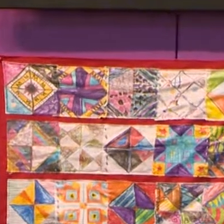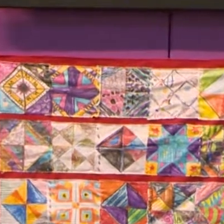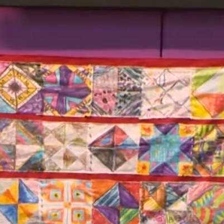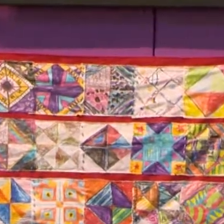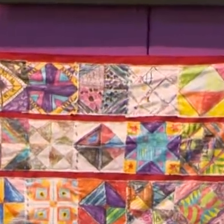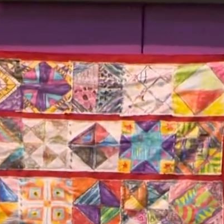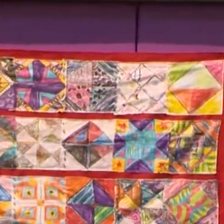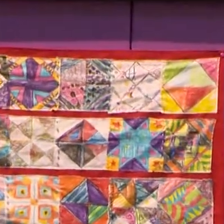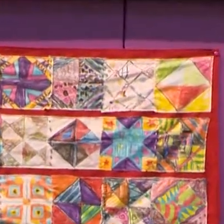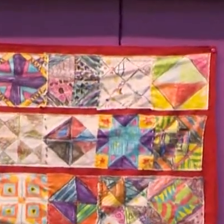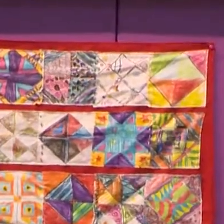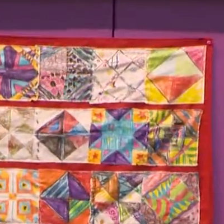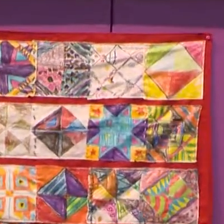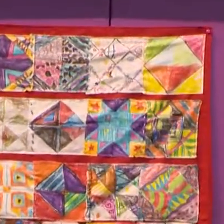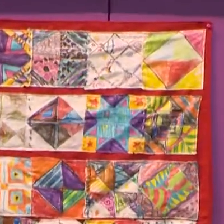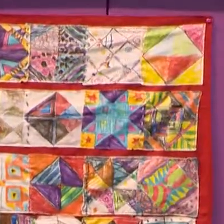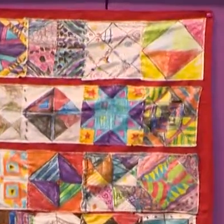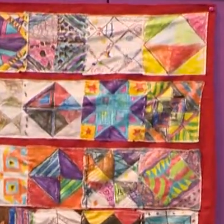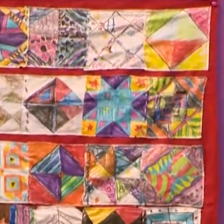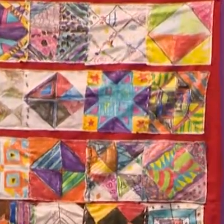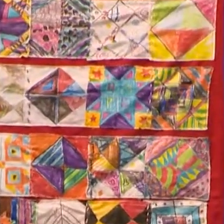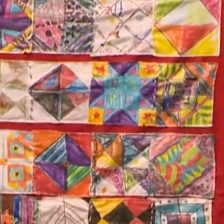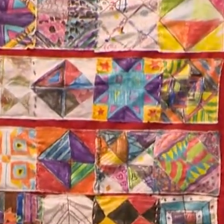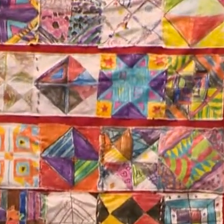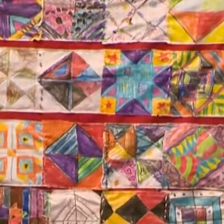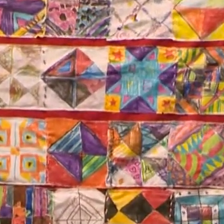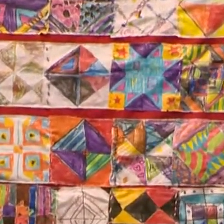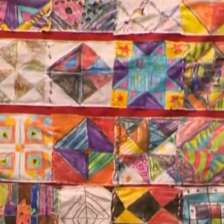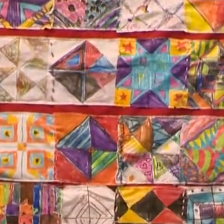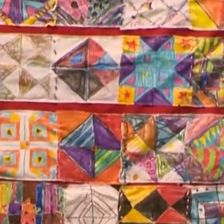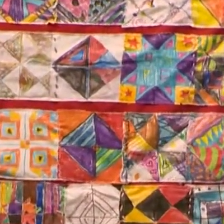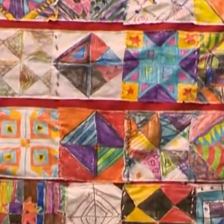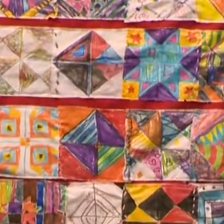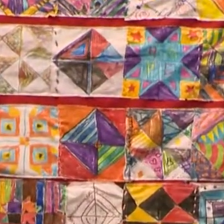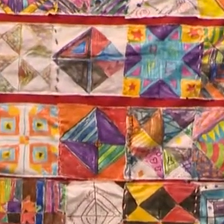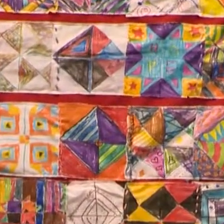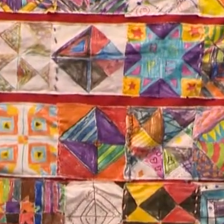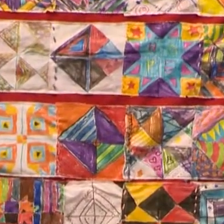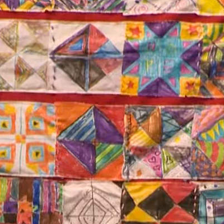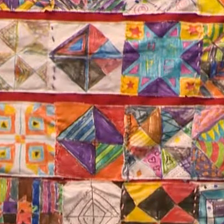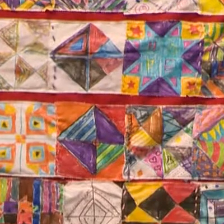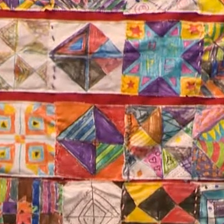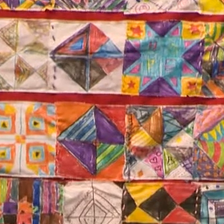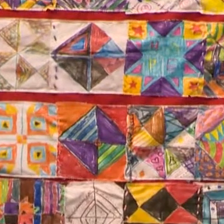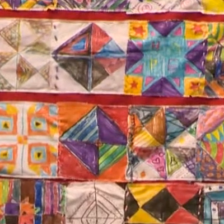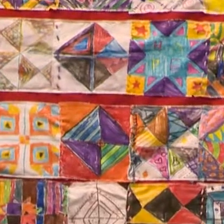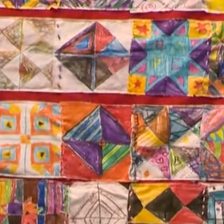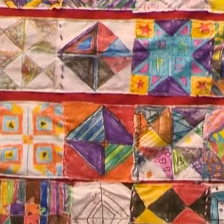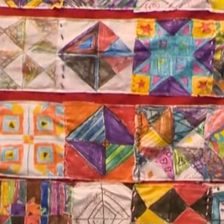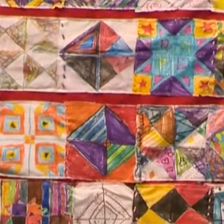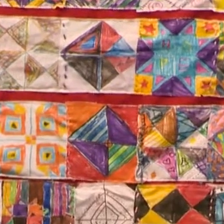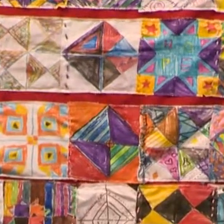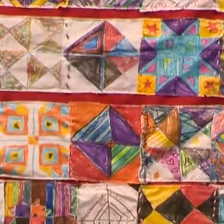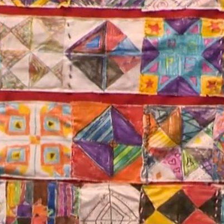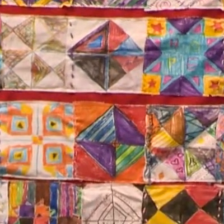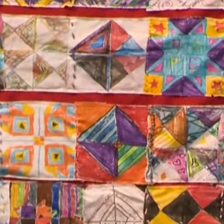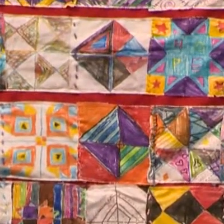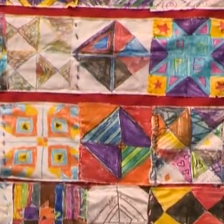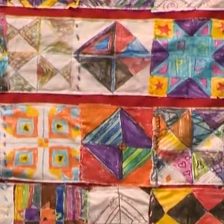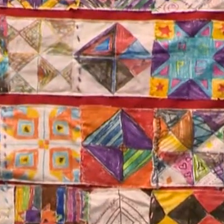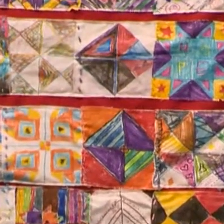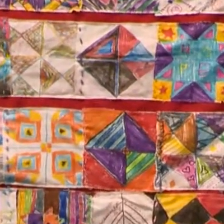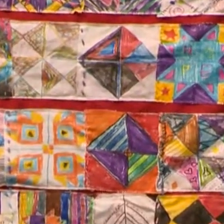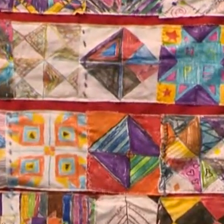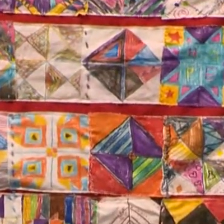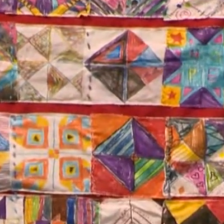illiteracy that's not being addressed by adults, especially high school kids. They're going to college unprepared in too many cases, and they're given inflated